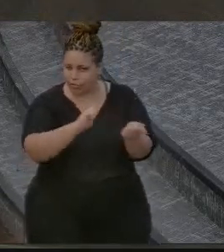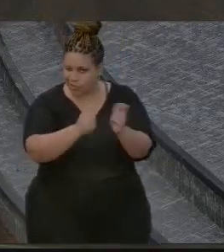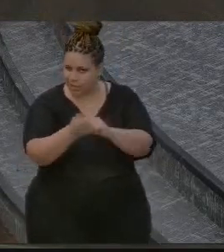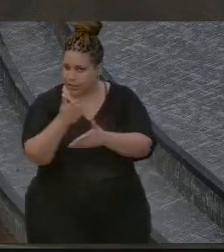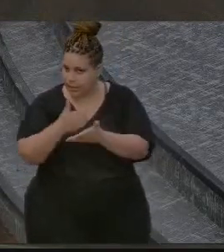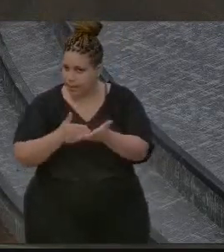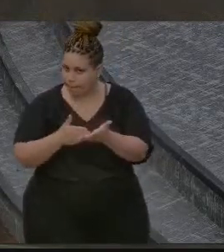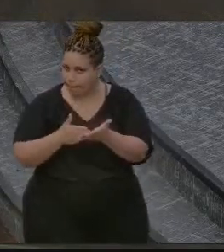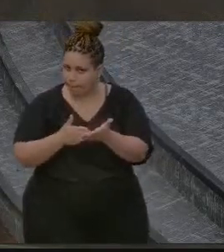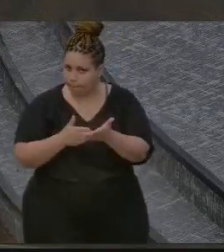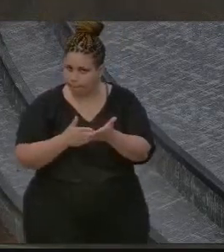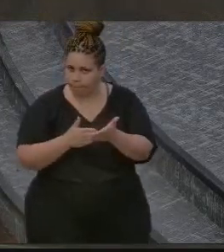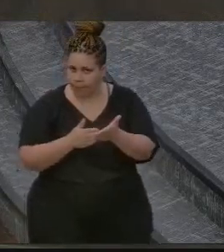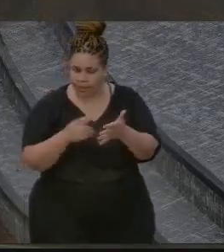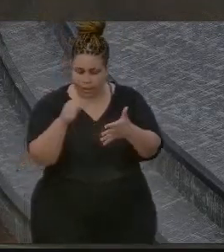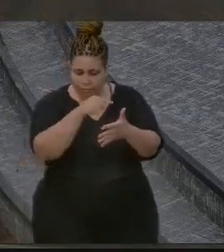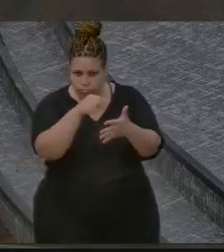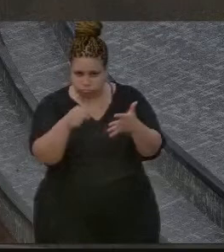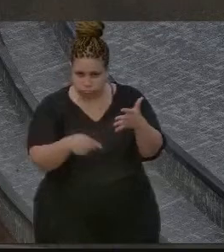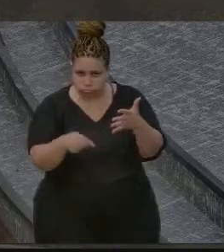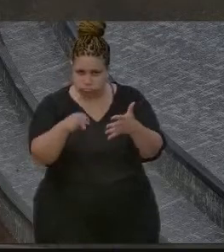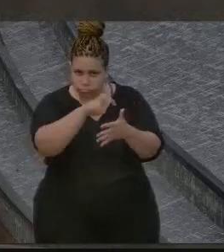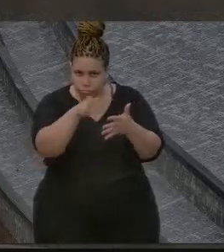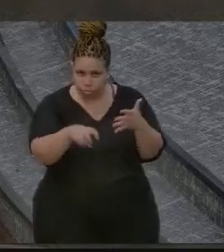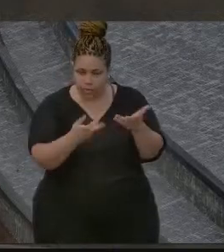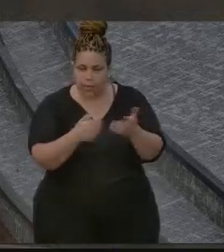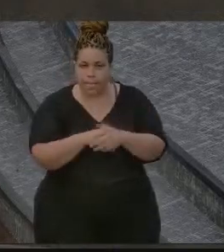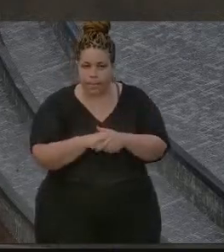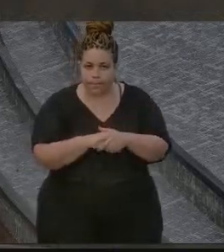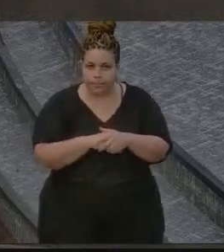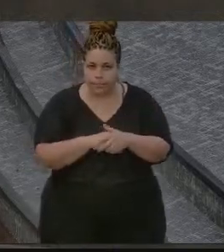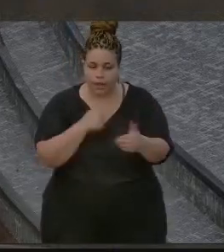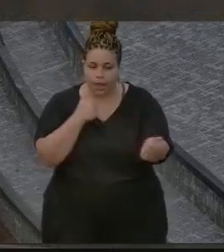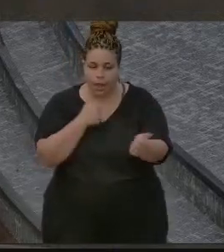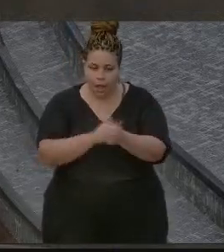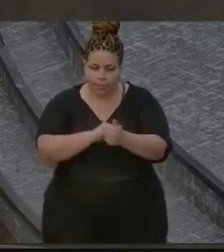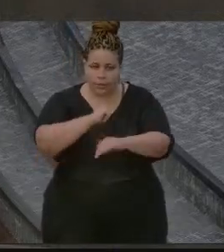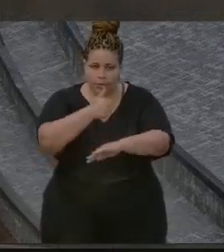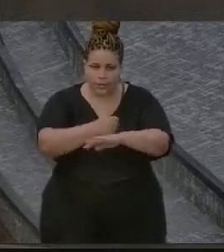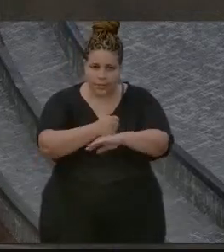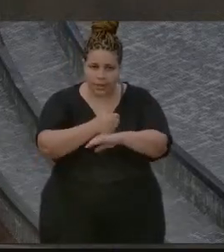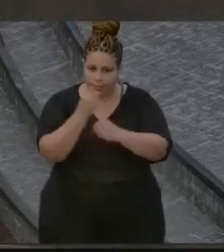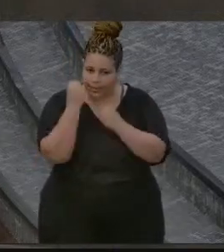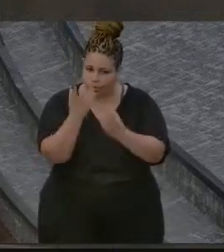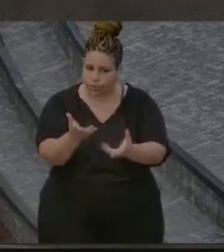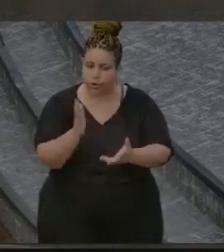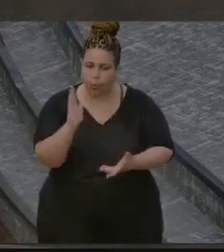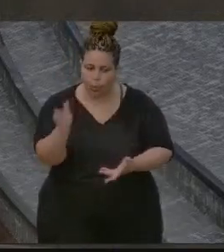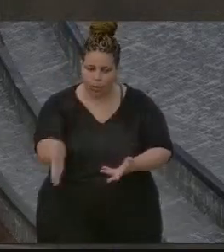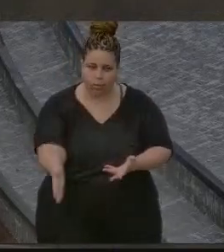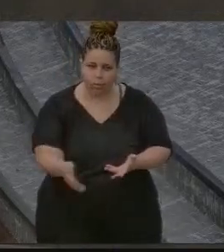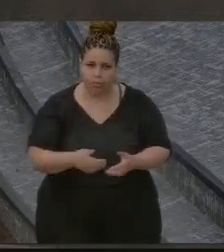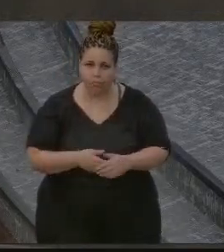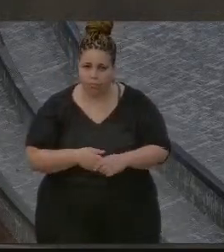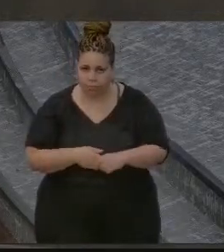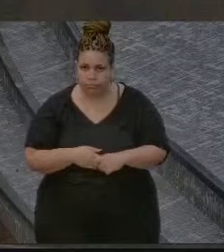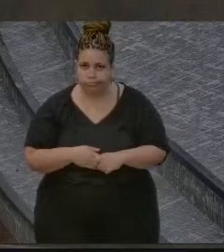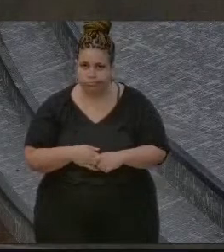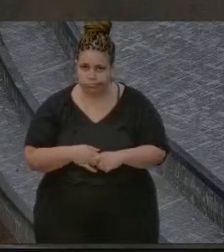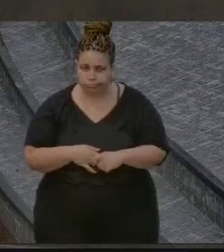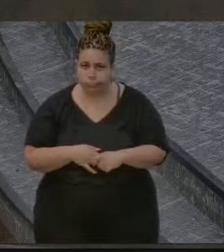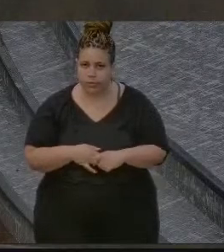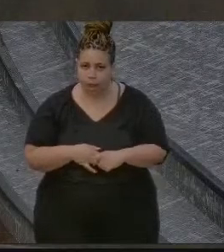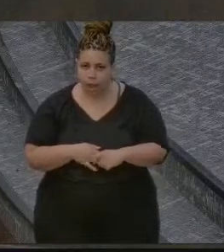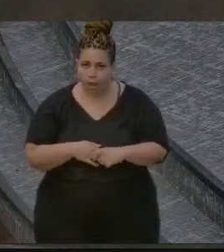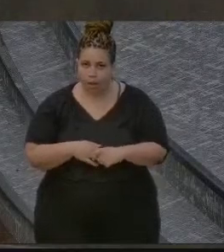updates as they are in place. Also, just an update, I literally